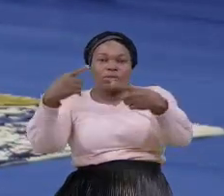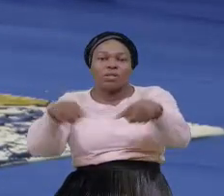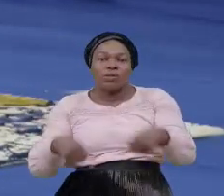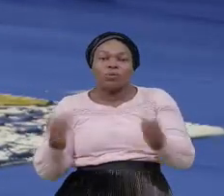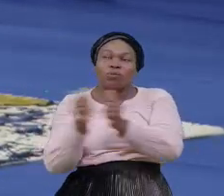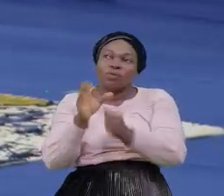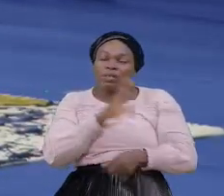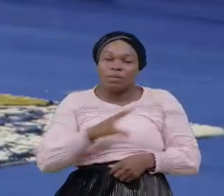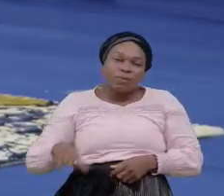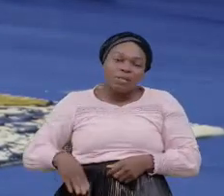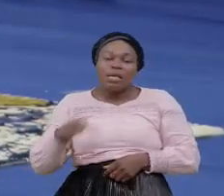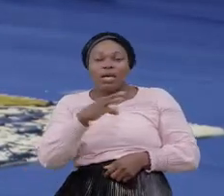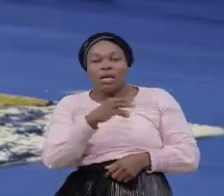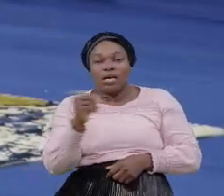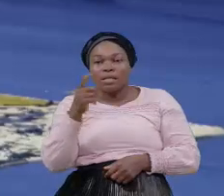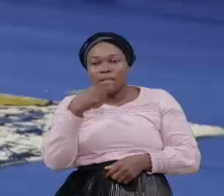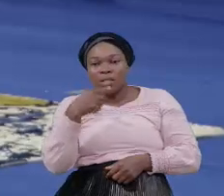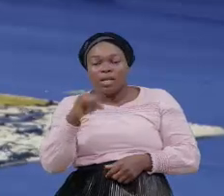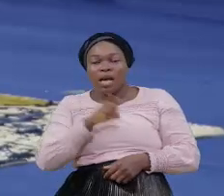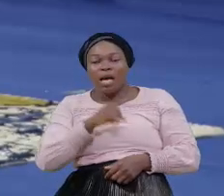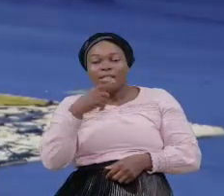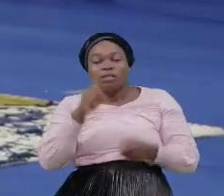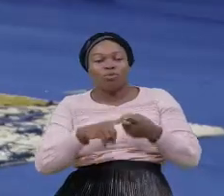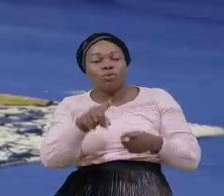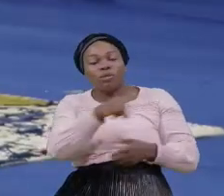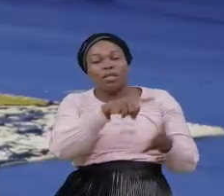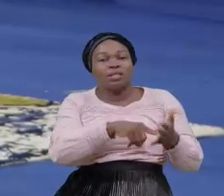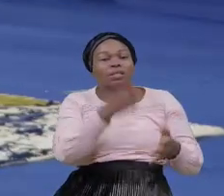I say to this man, go, and he goeth.